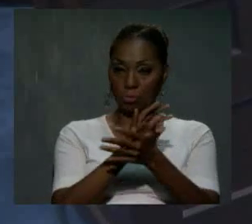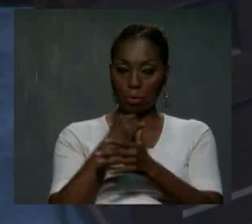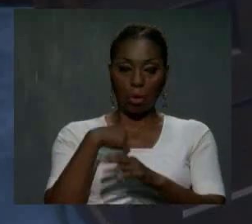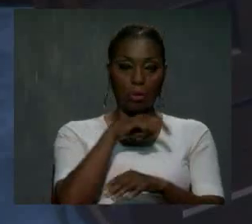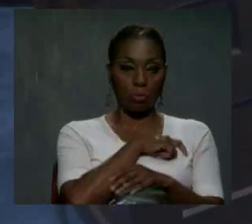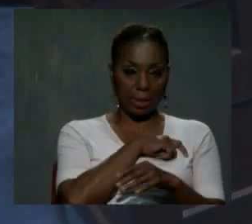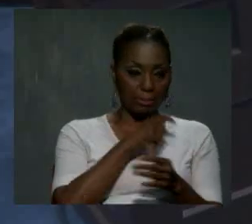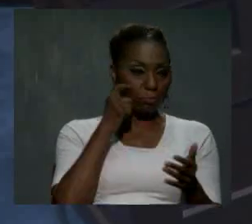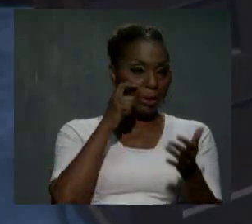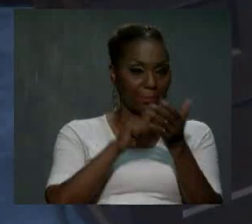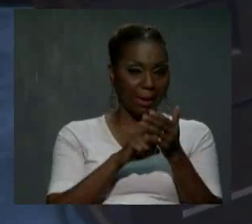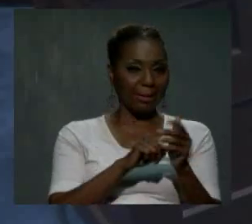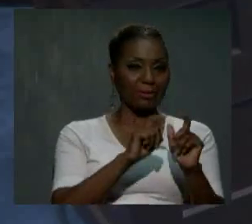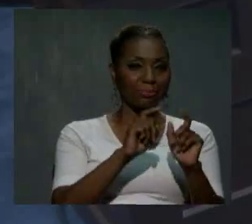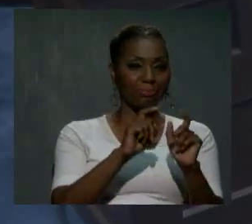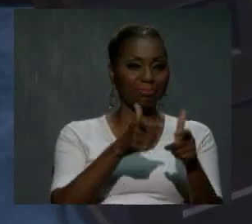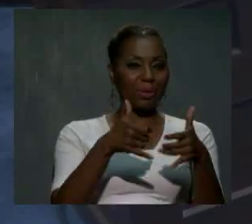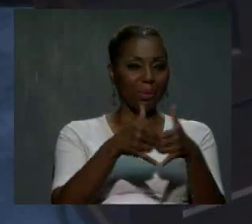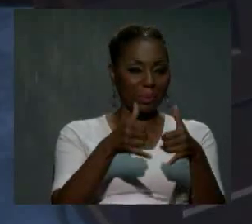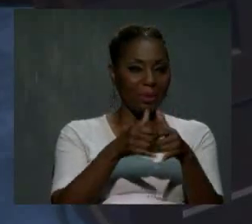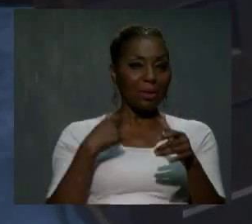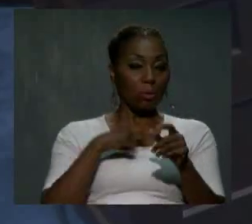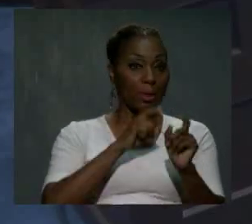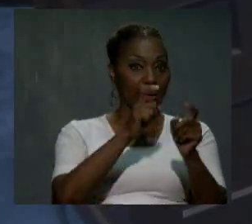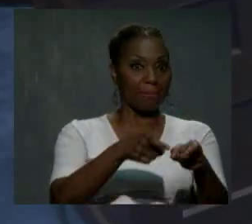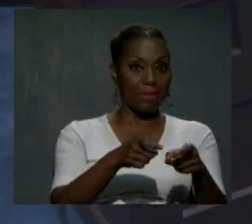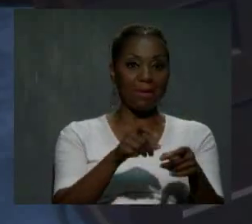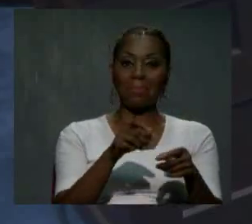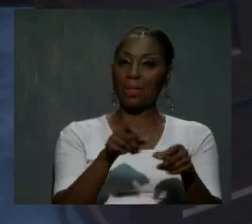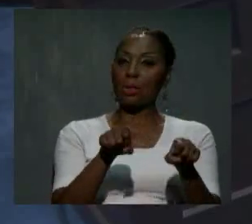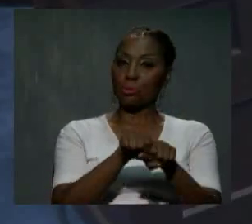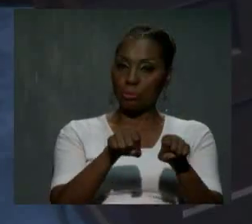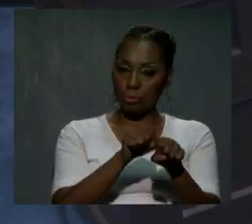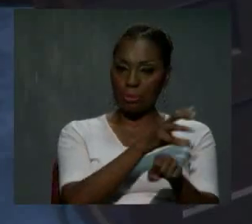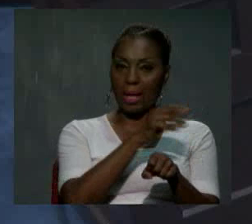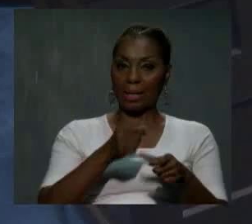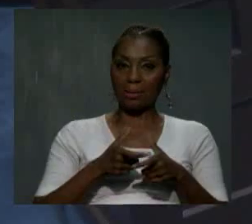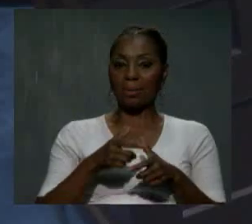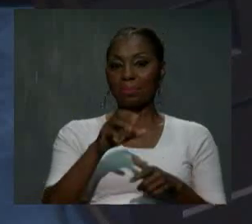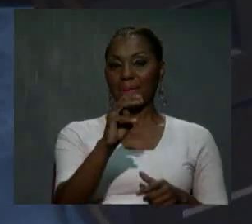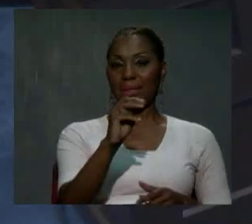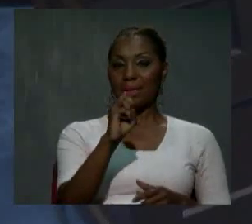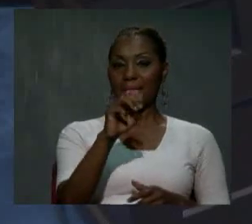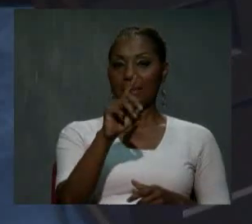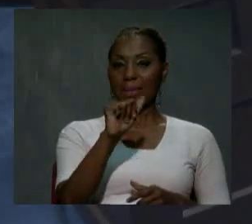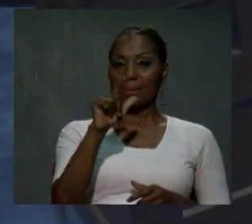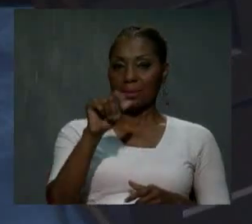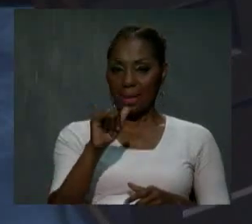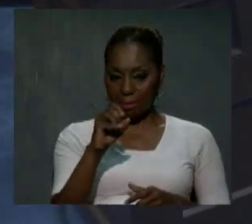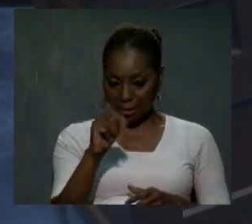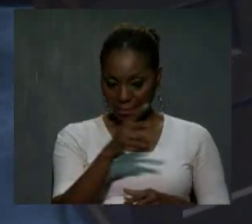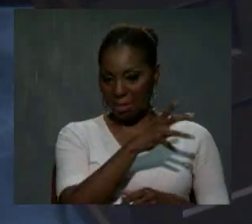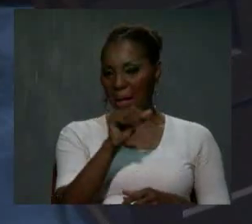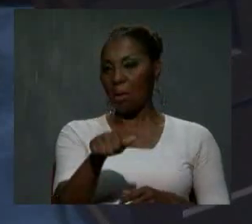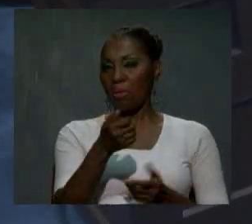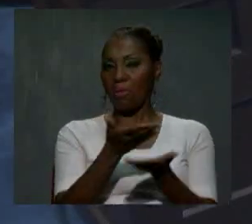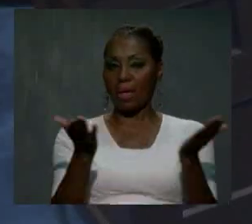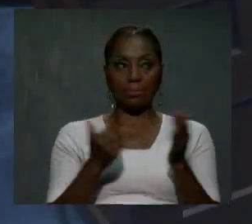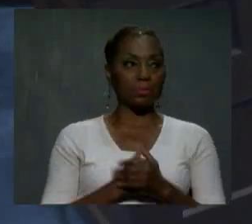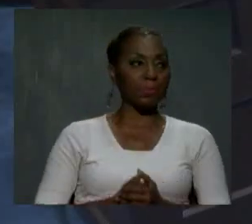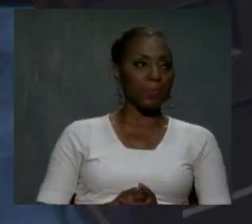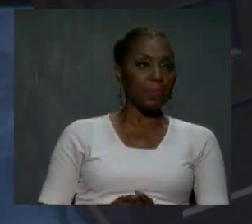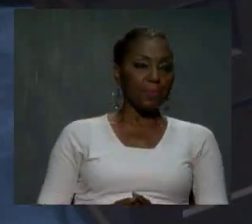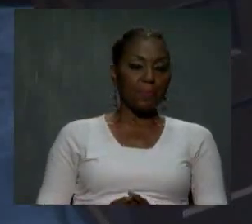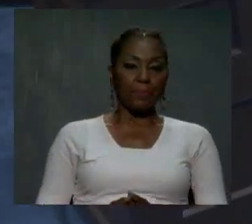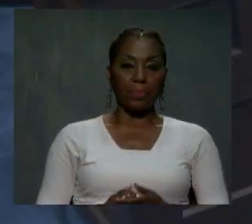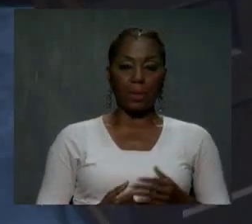recognize with awards, some sneakers, and a medallion and some other things in just a minute. Mr. Moore and Mr. Poore, are you going to help us